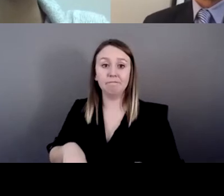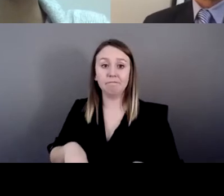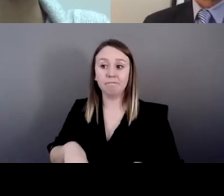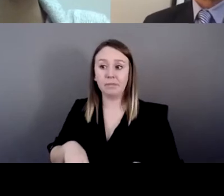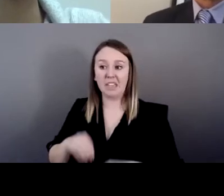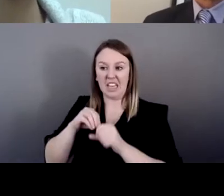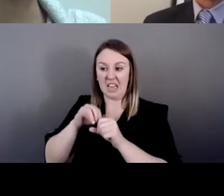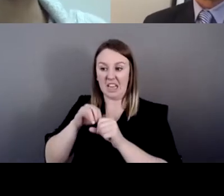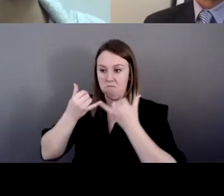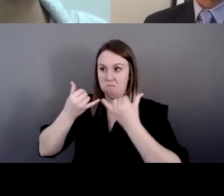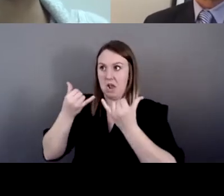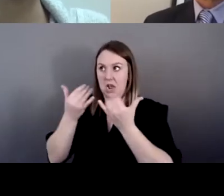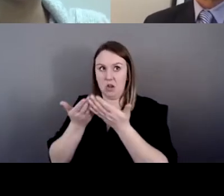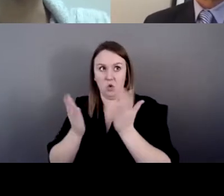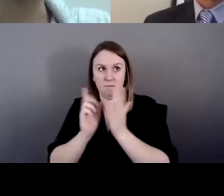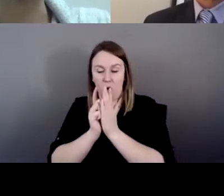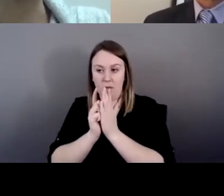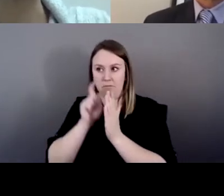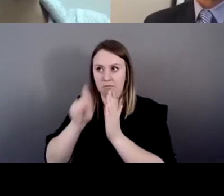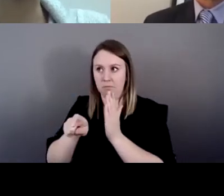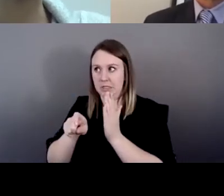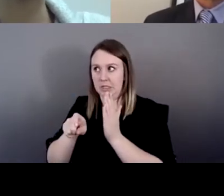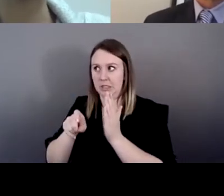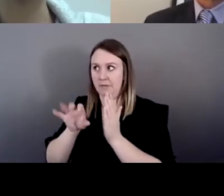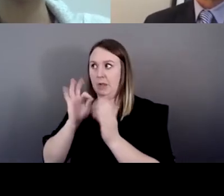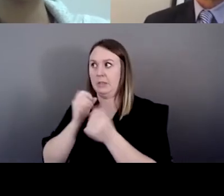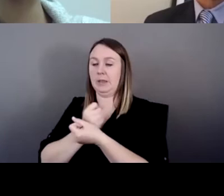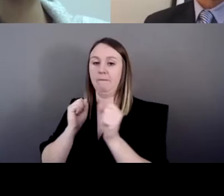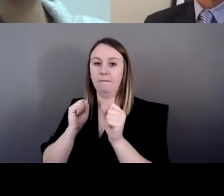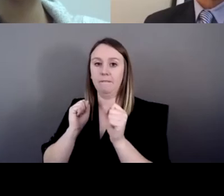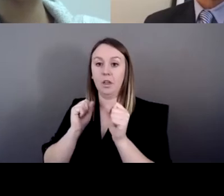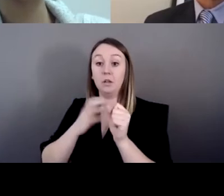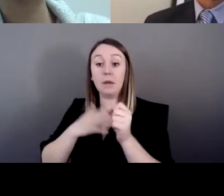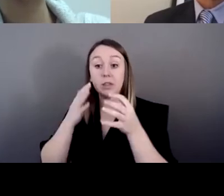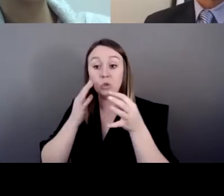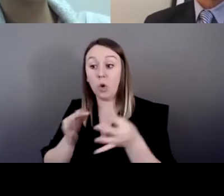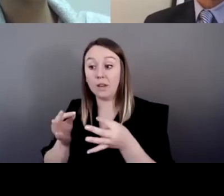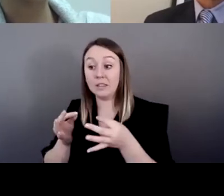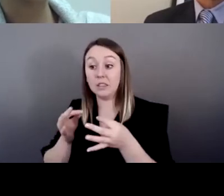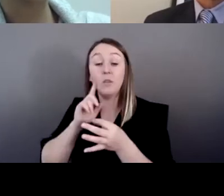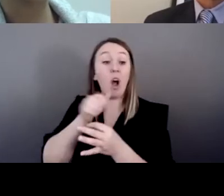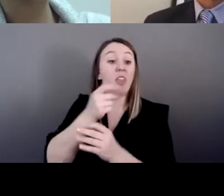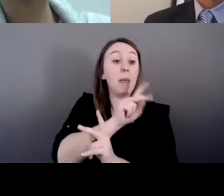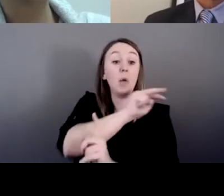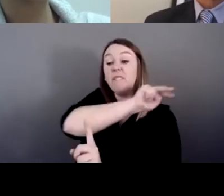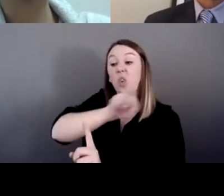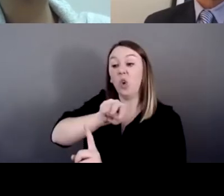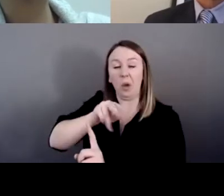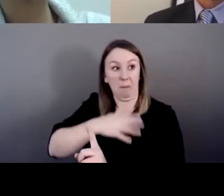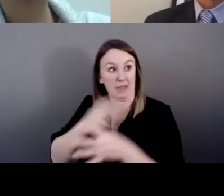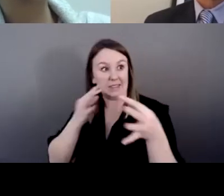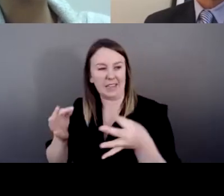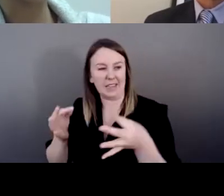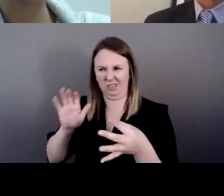that moment. And oftentimes I made choices that to other people do not make sense, but to me, they were completely rational and like